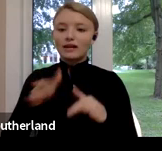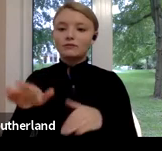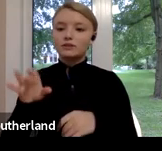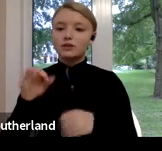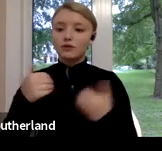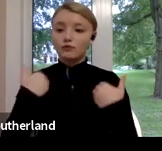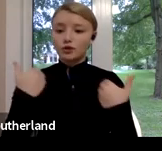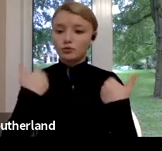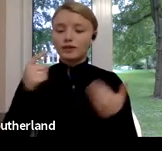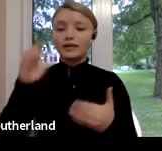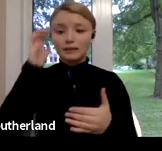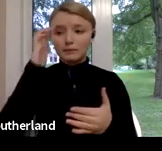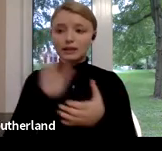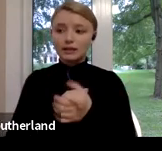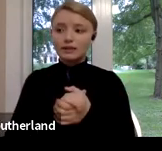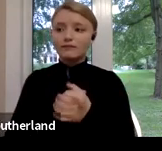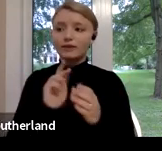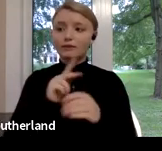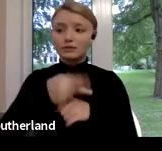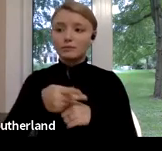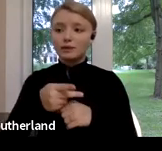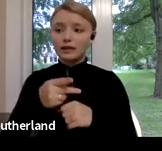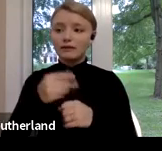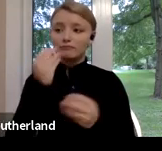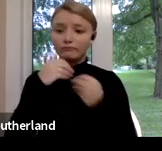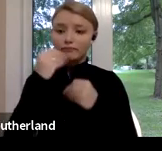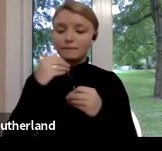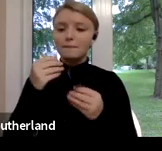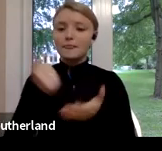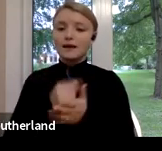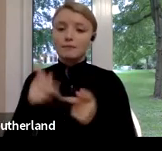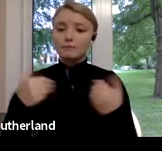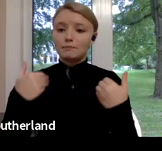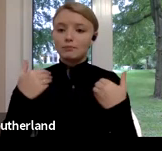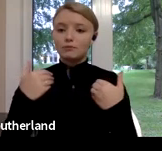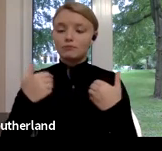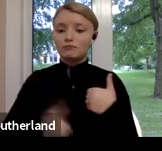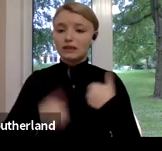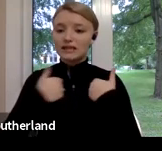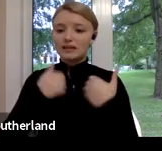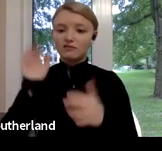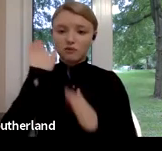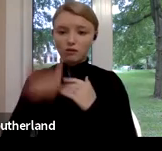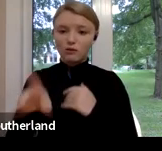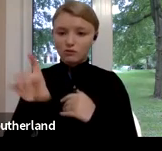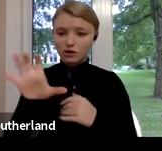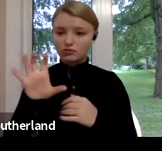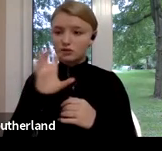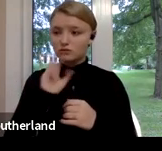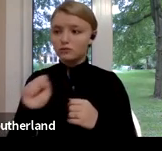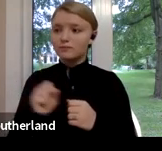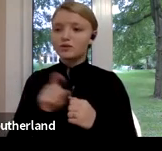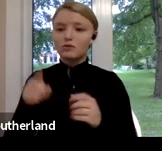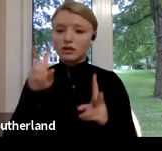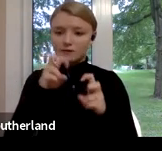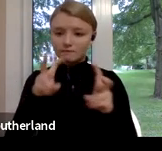plant that was eaten that helped people live well into their hundreds. So he searched, literally, he searched all the corners of the earth. He